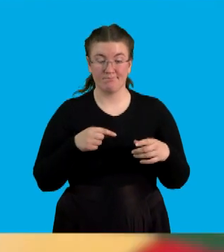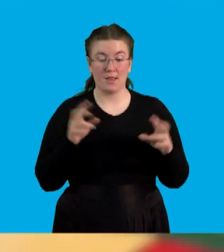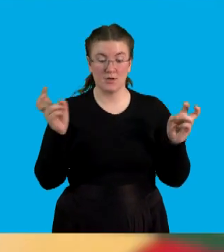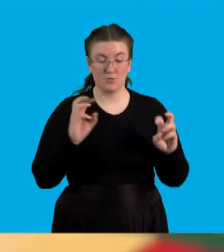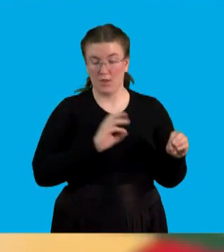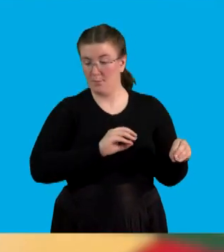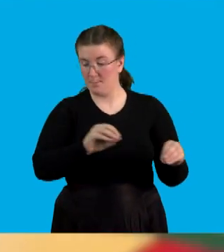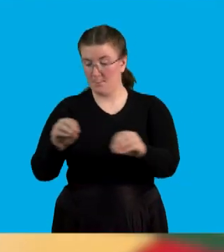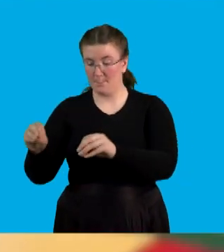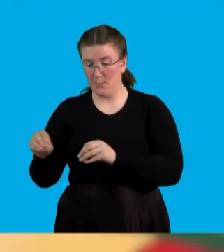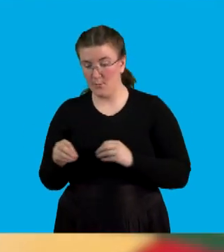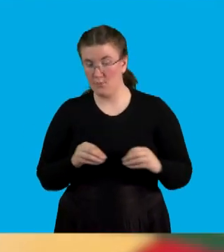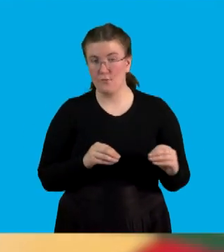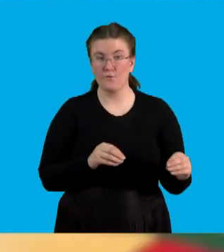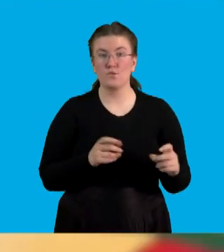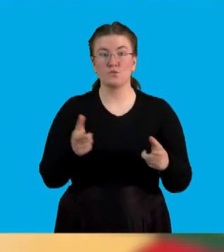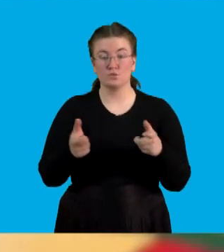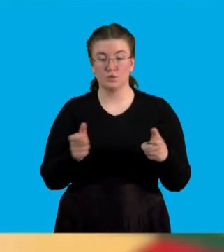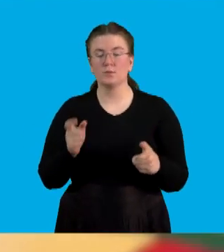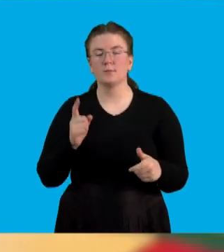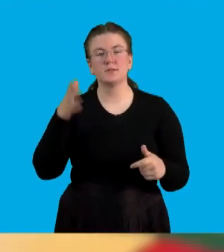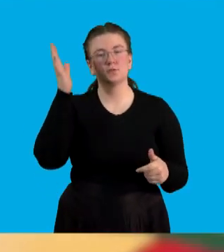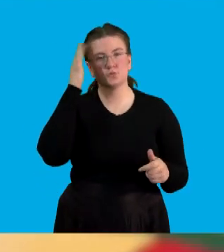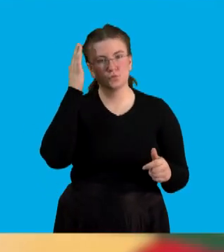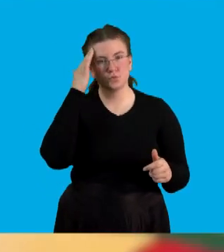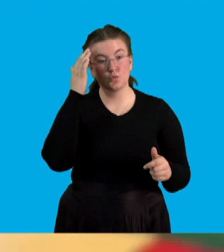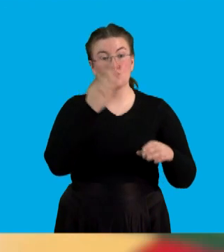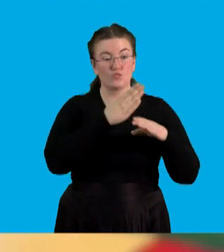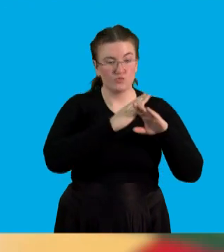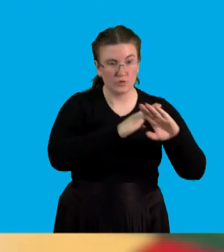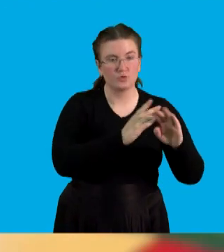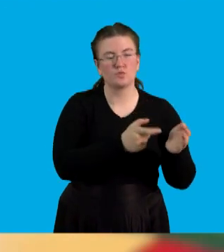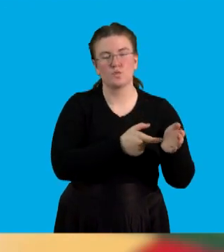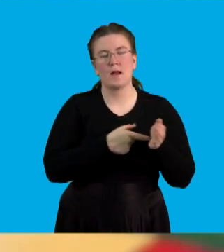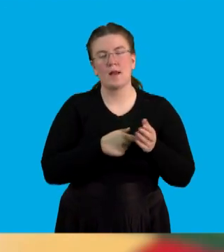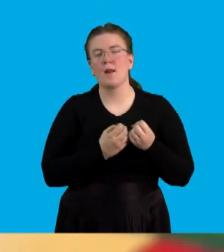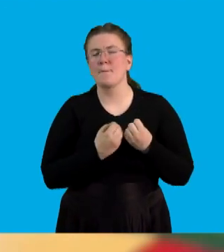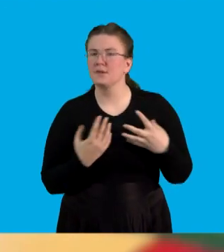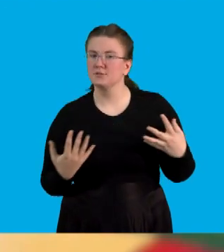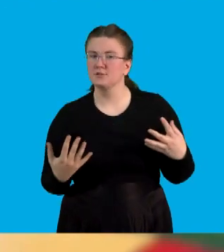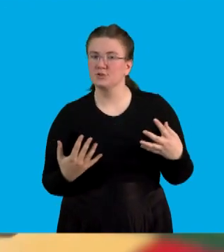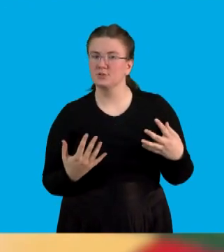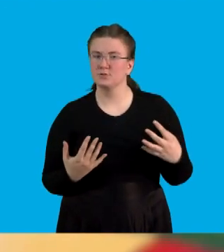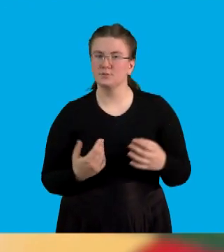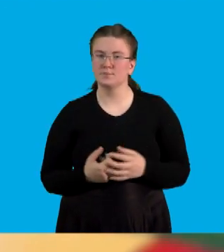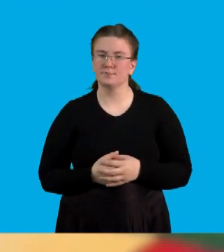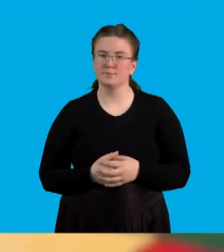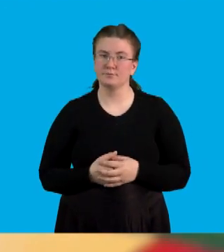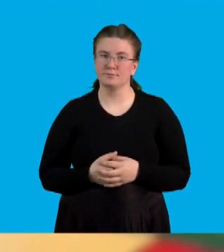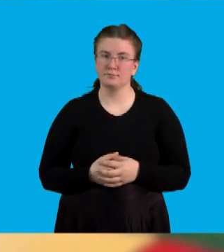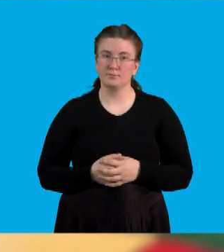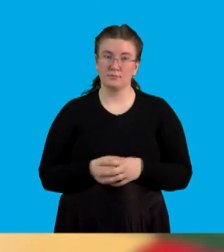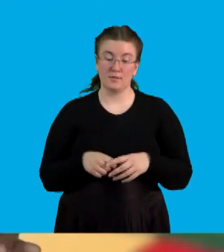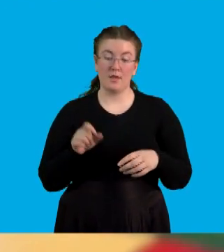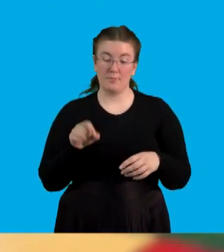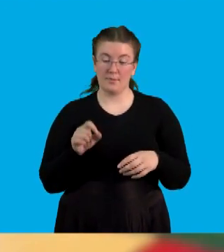within a circuit, we need to know how much resistance is required for that particular circuit. And this is